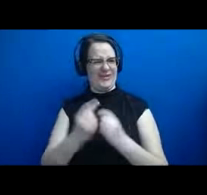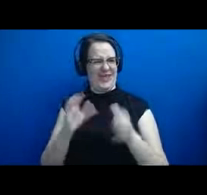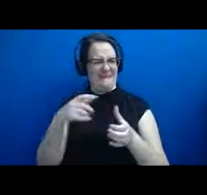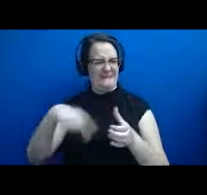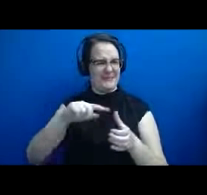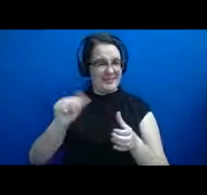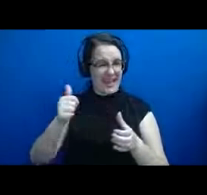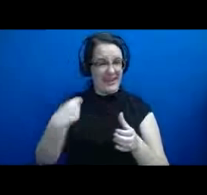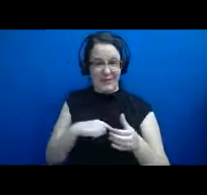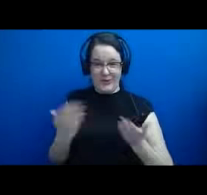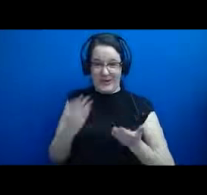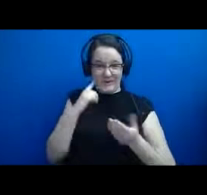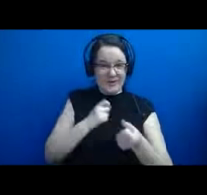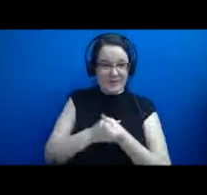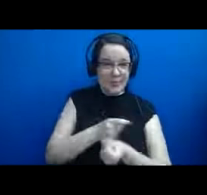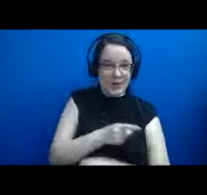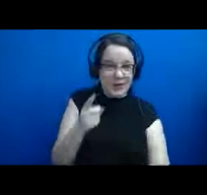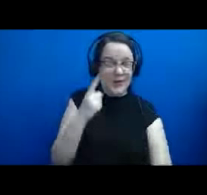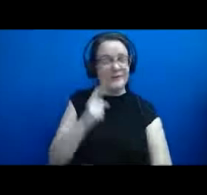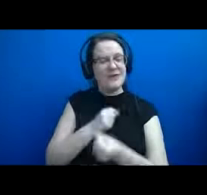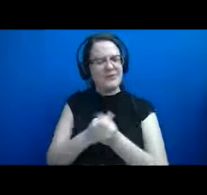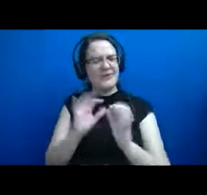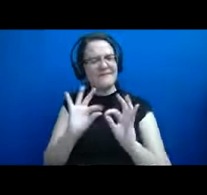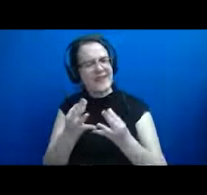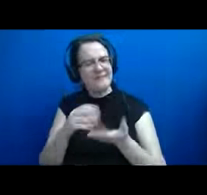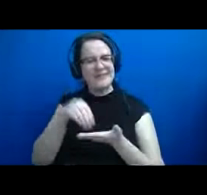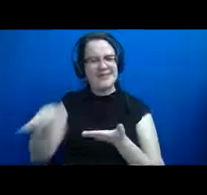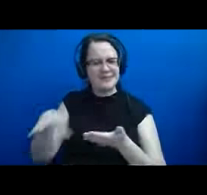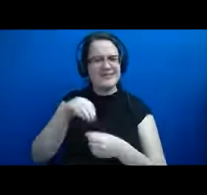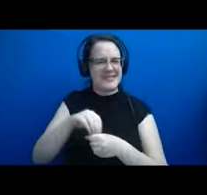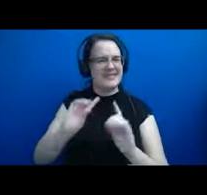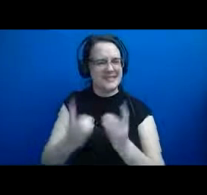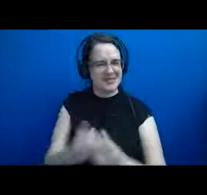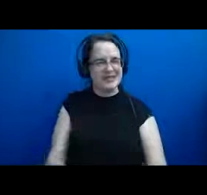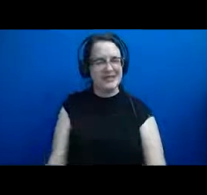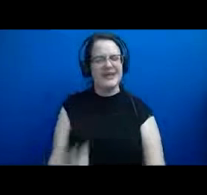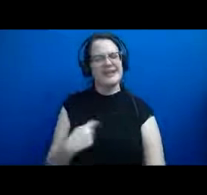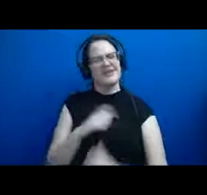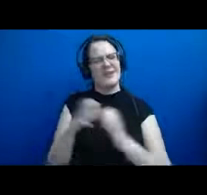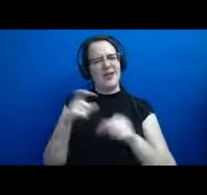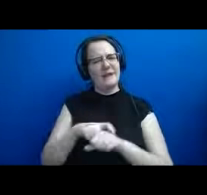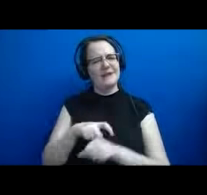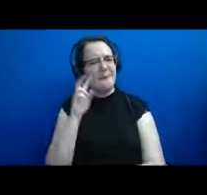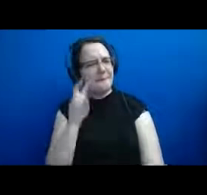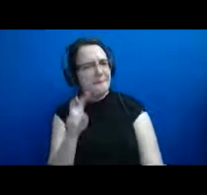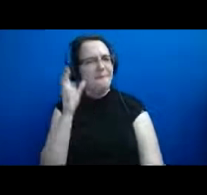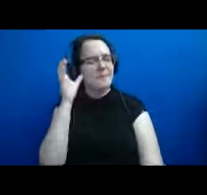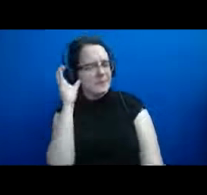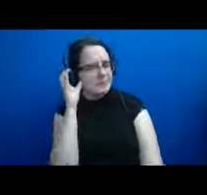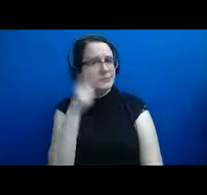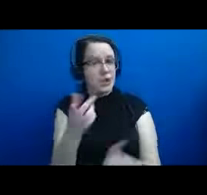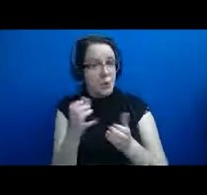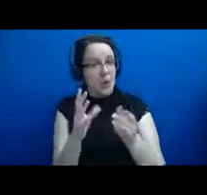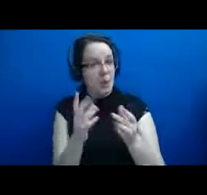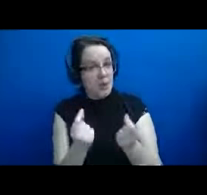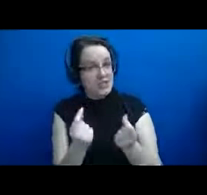and students of the district. So we spend a lot of time listening and hearing what y'all wanna do, and then we work with you to